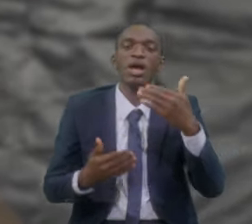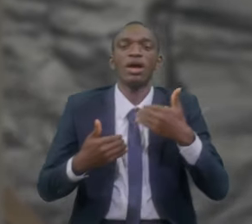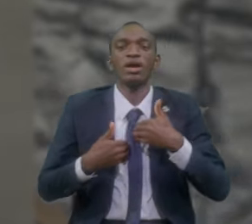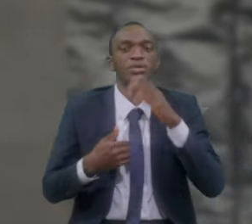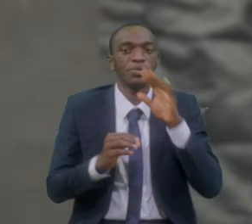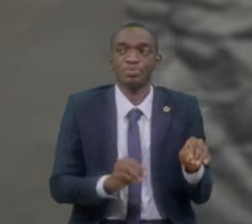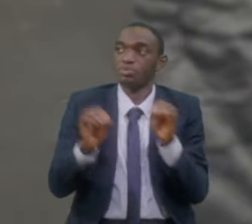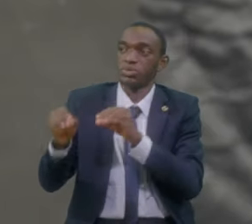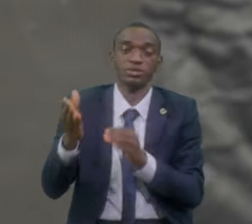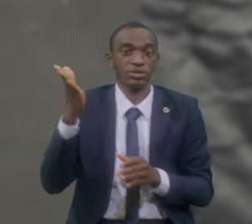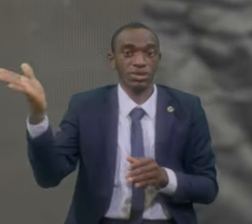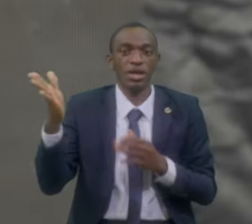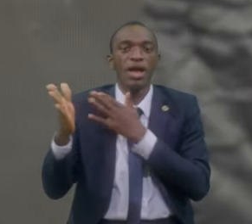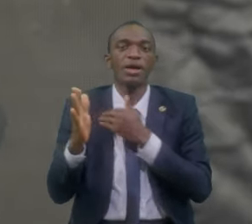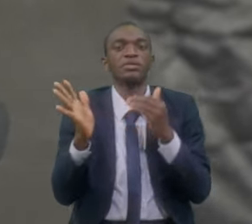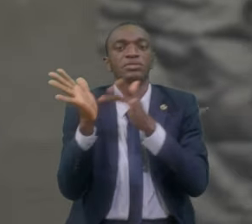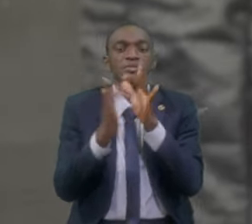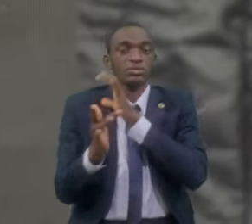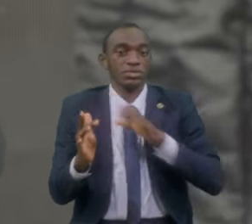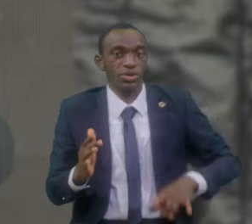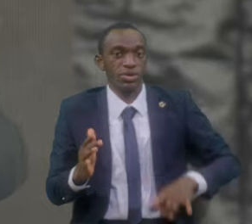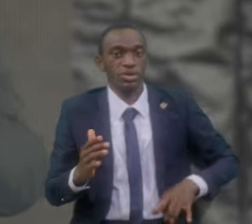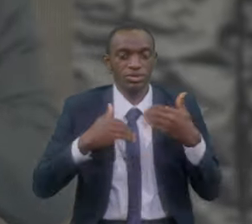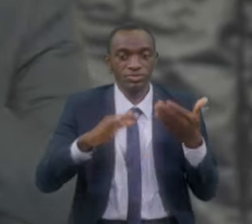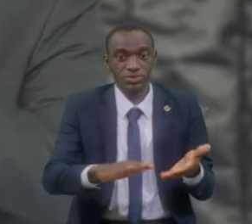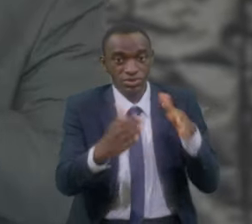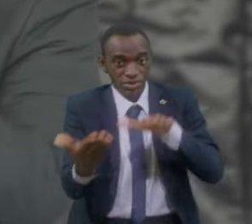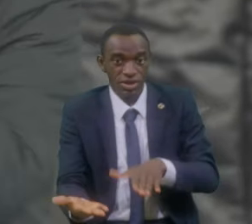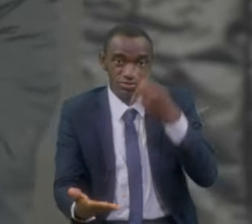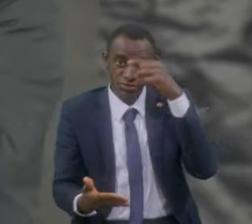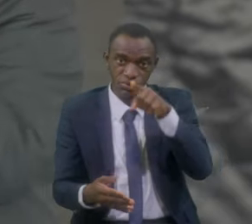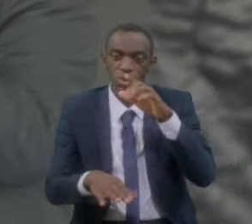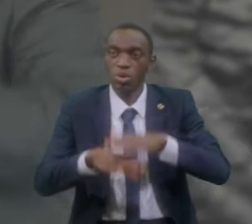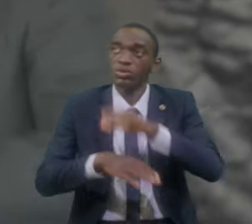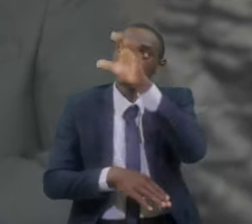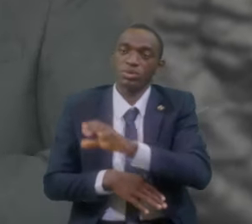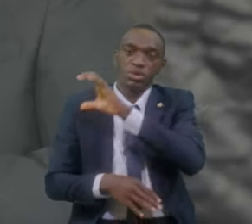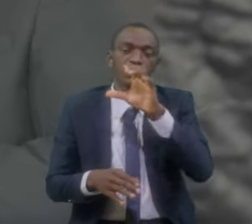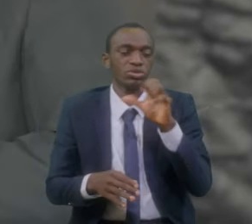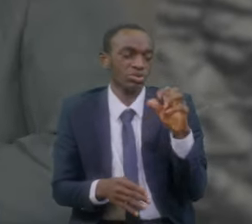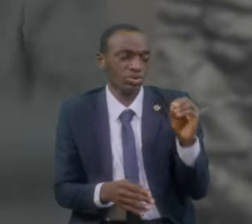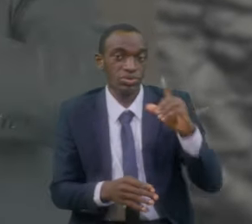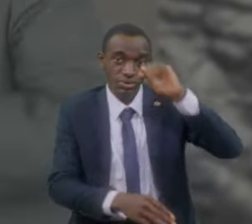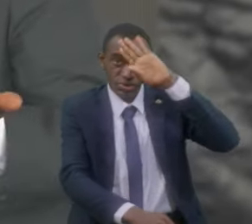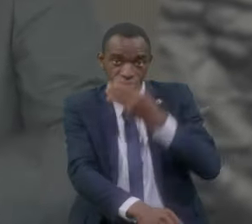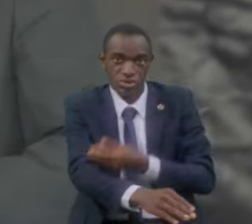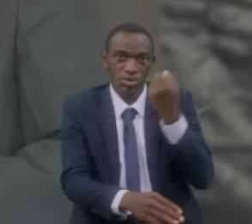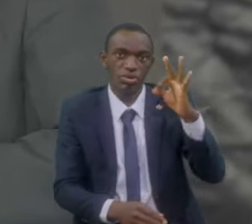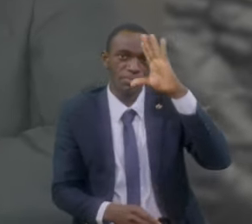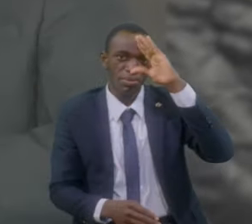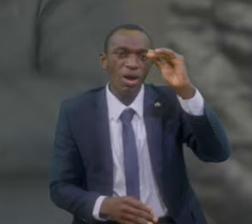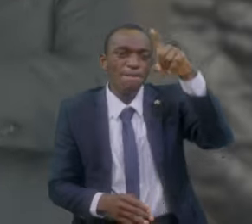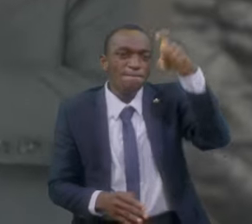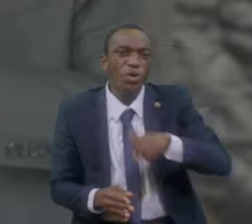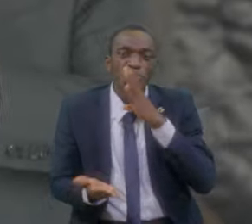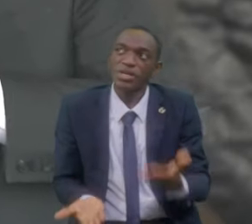has died for you on the cross. So the Son of Man must be lifted up. Verse